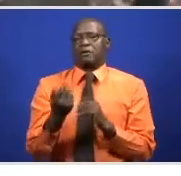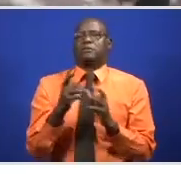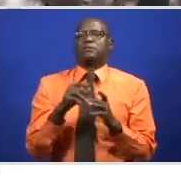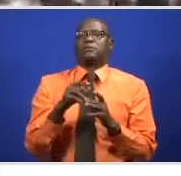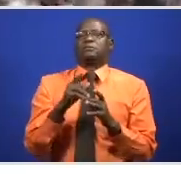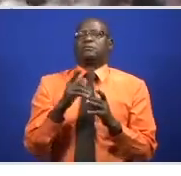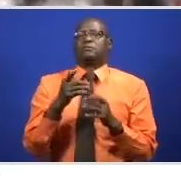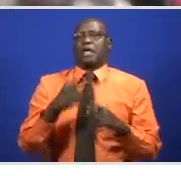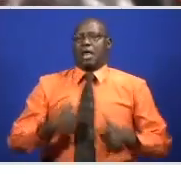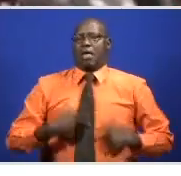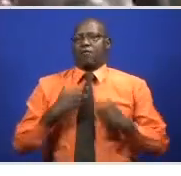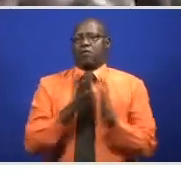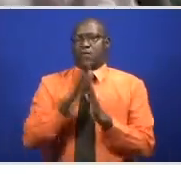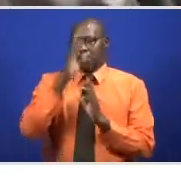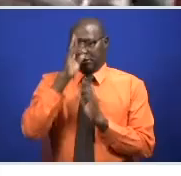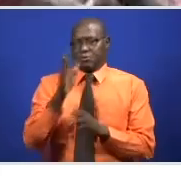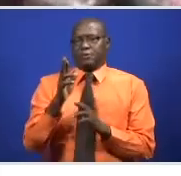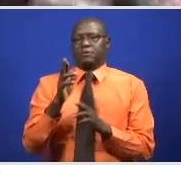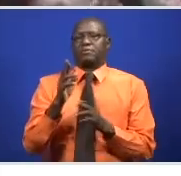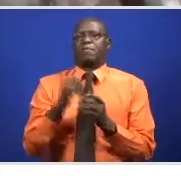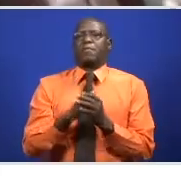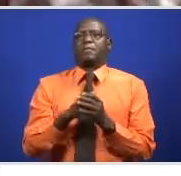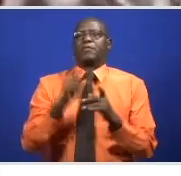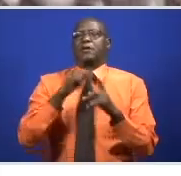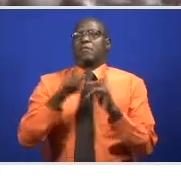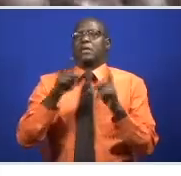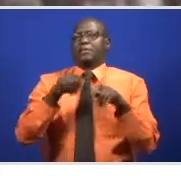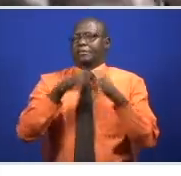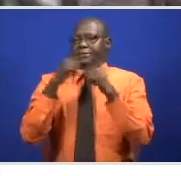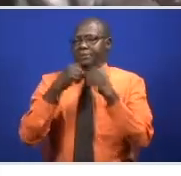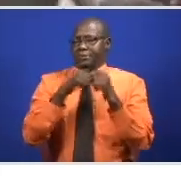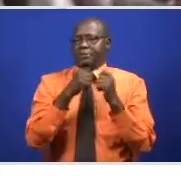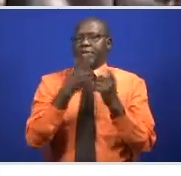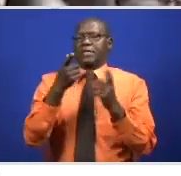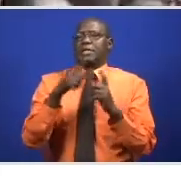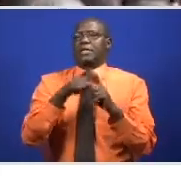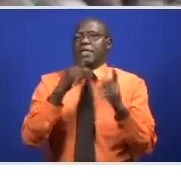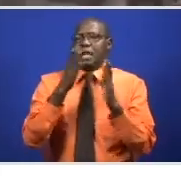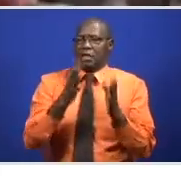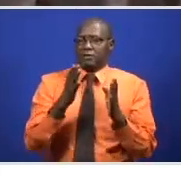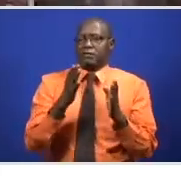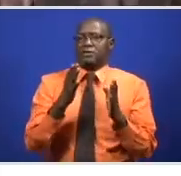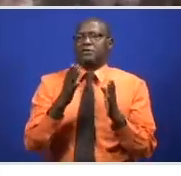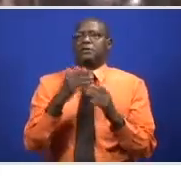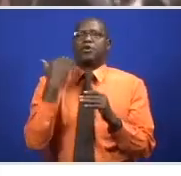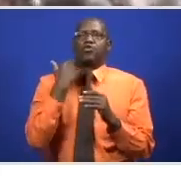na heshima. Lakini wahalifu, wauaji,